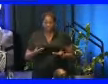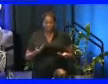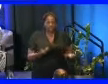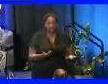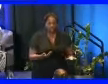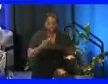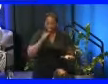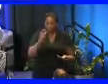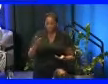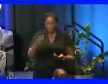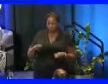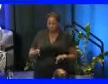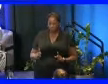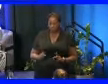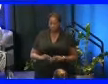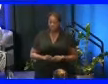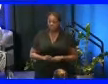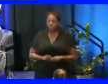But I think that a lot of,